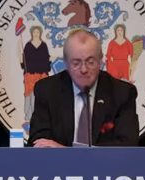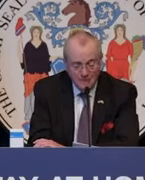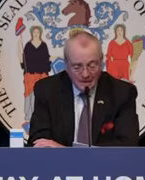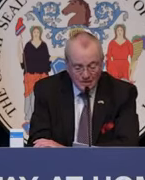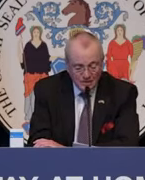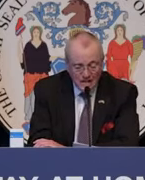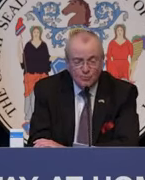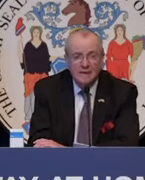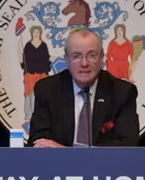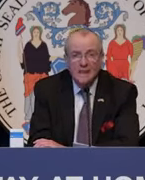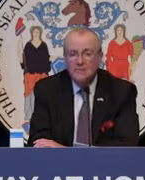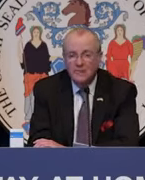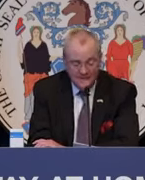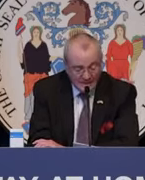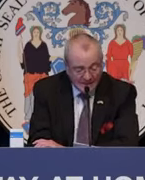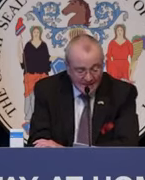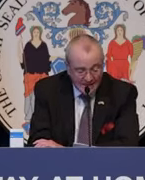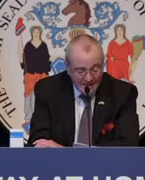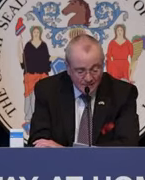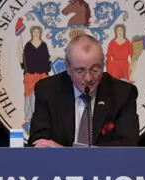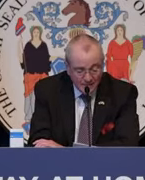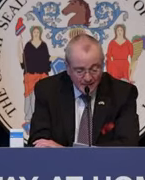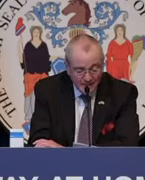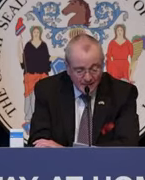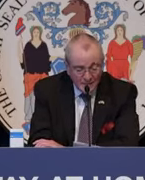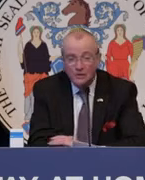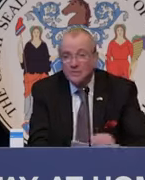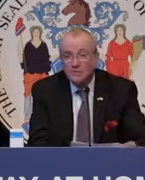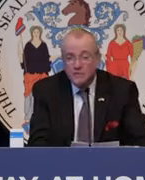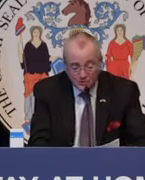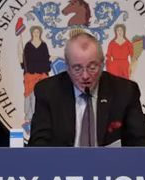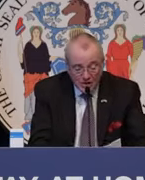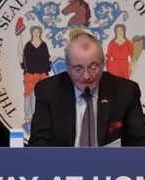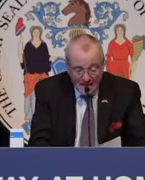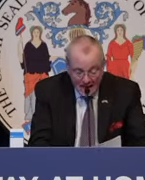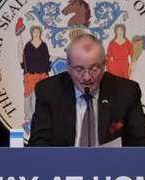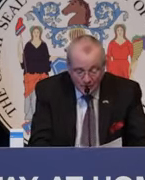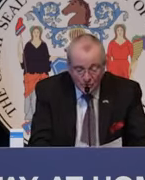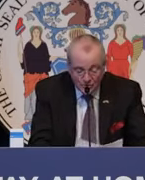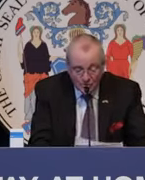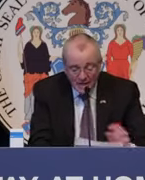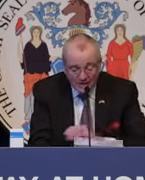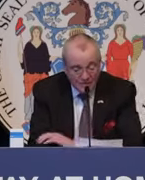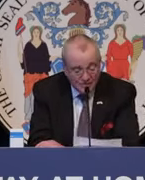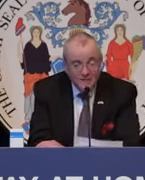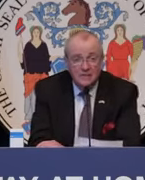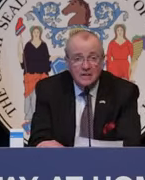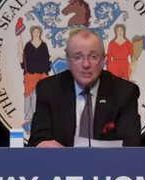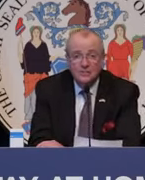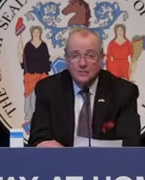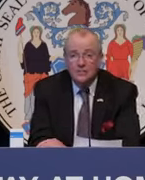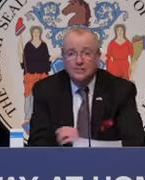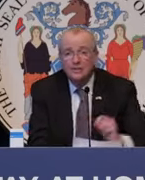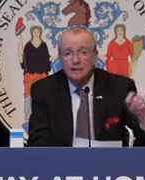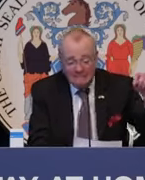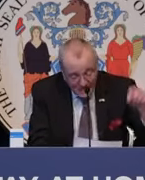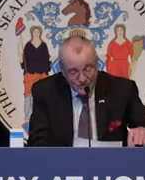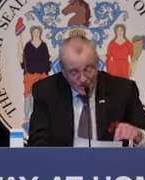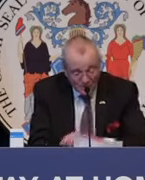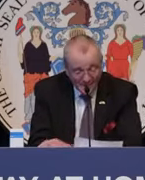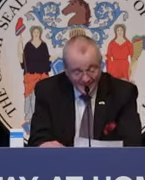payment into the state's rainy day fund in a decade. If there is an administration tackling New Jersey's legacy fiscal